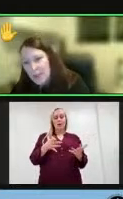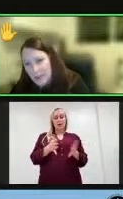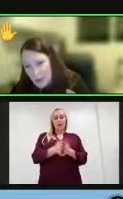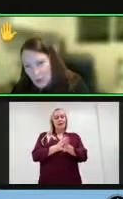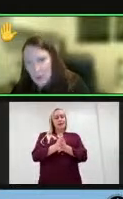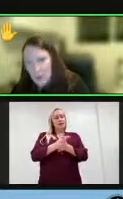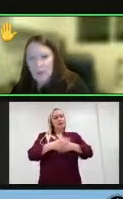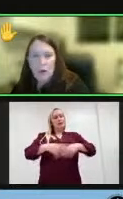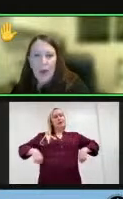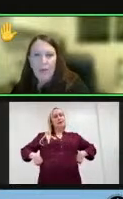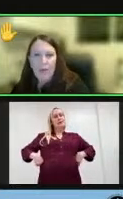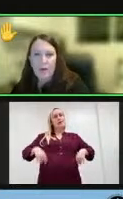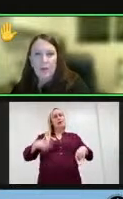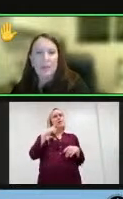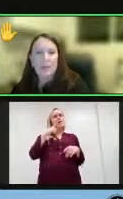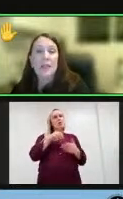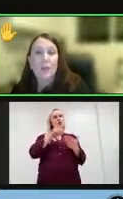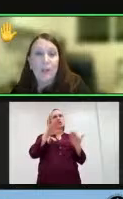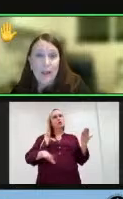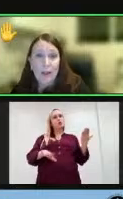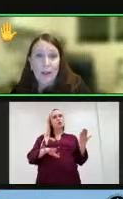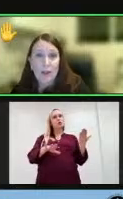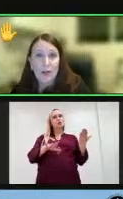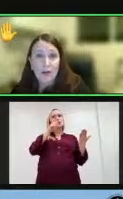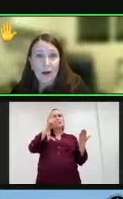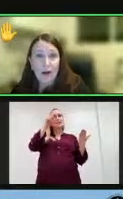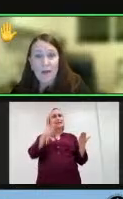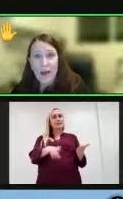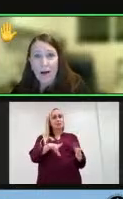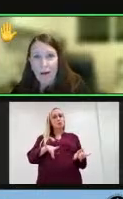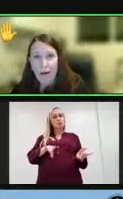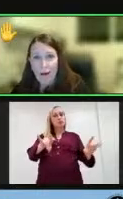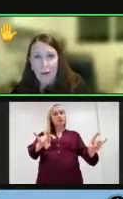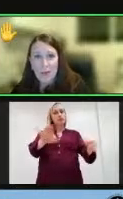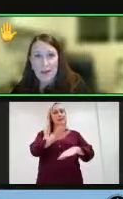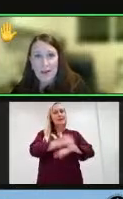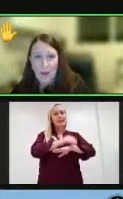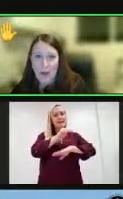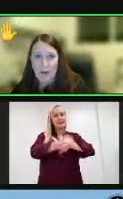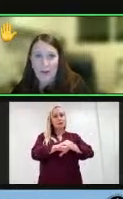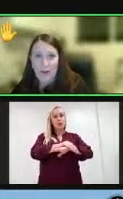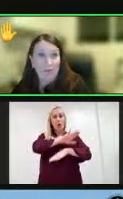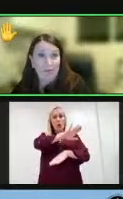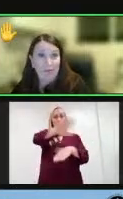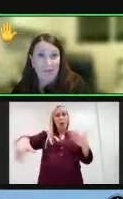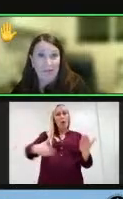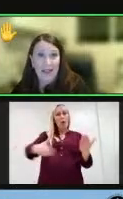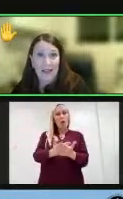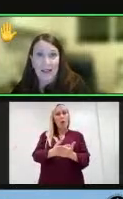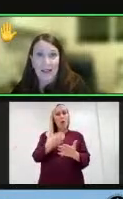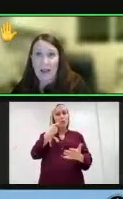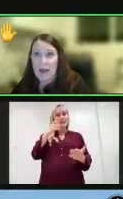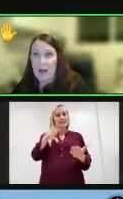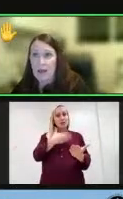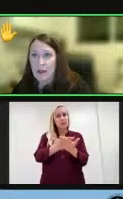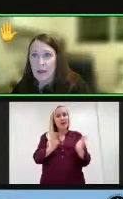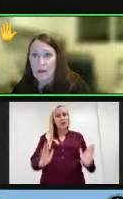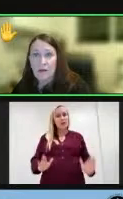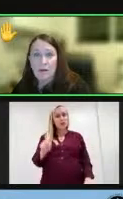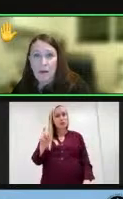for those students who have need to learn English, are they all recent arrivers?